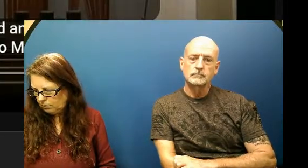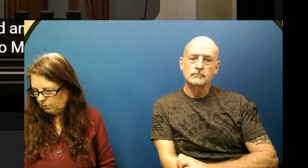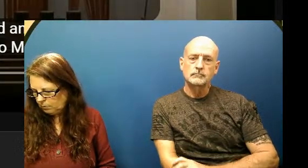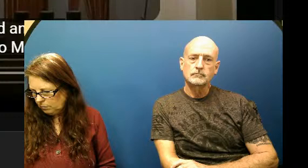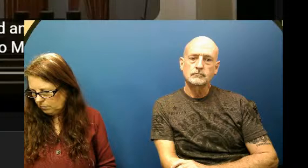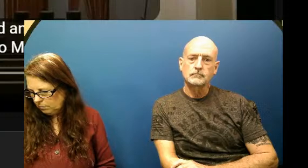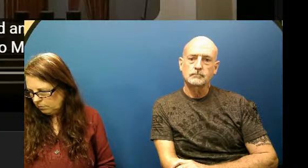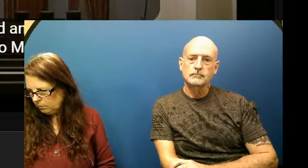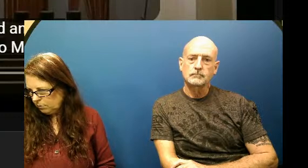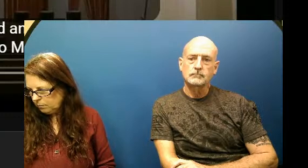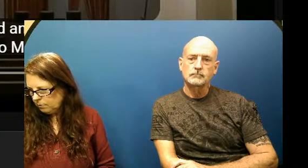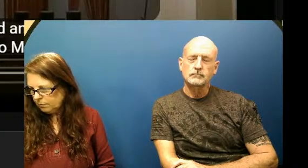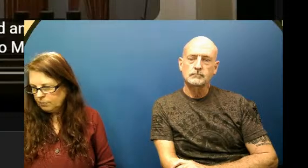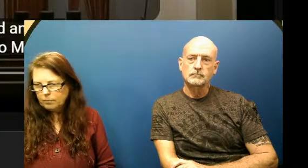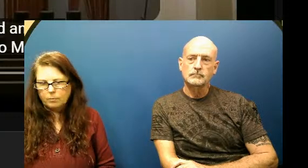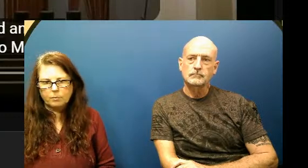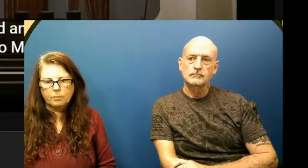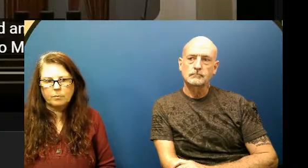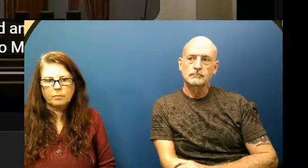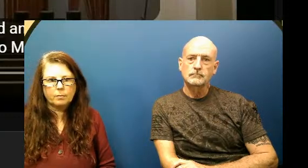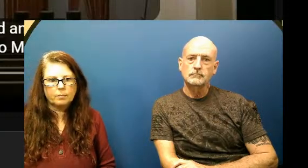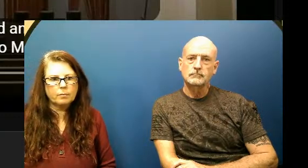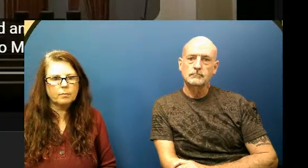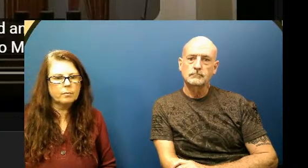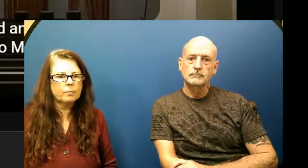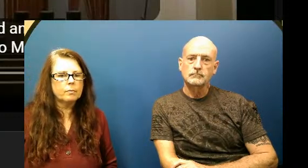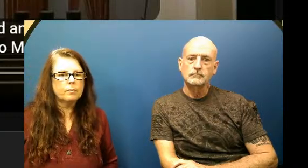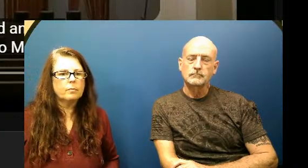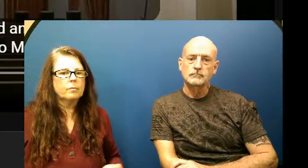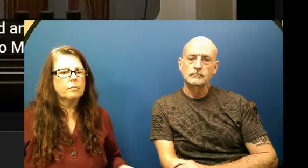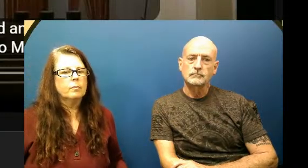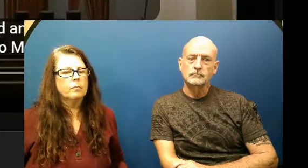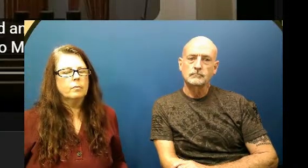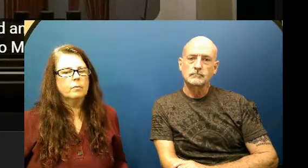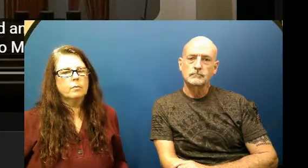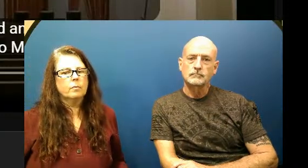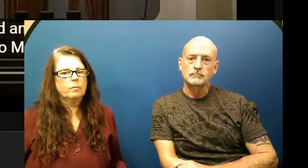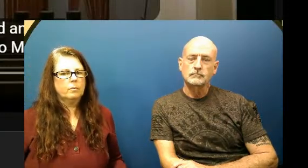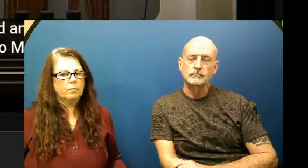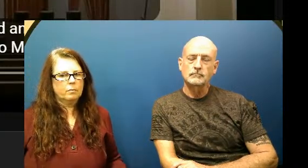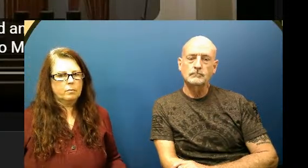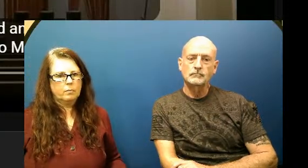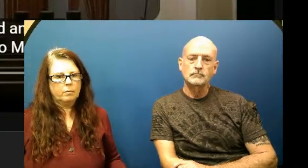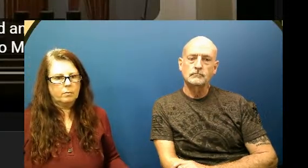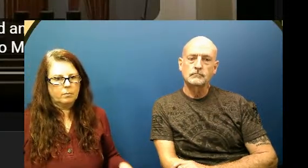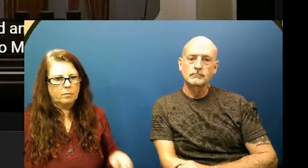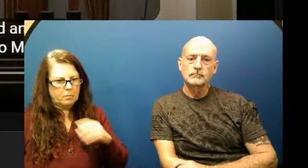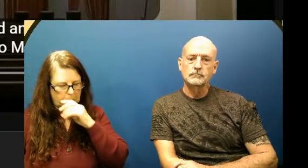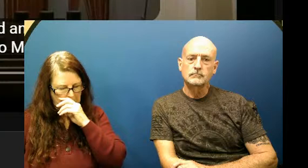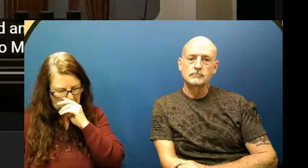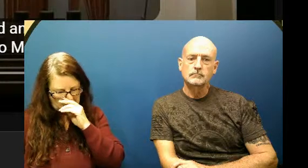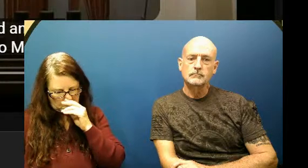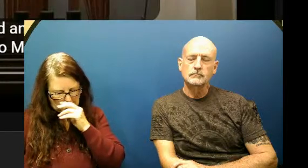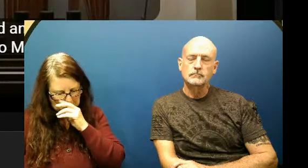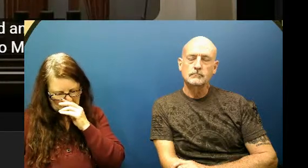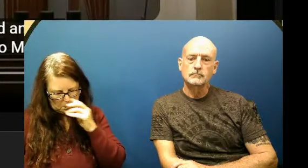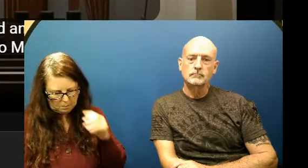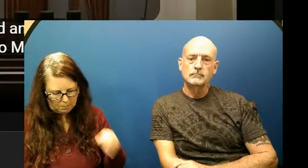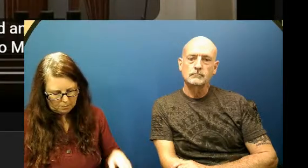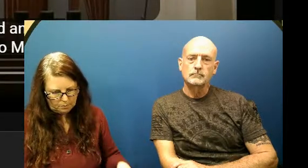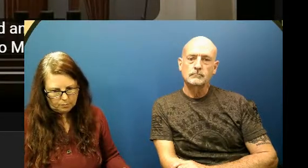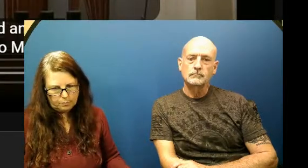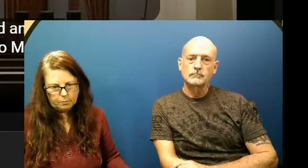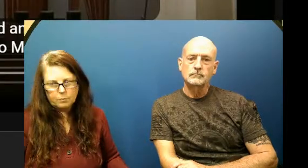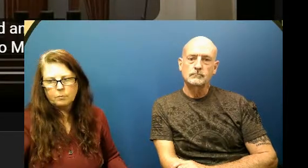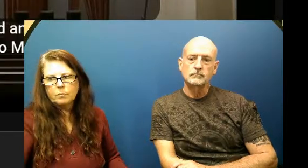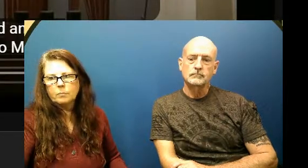interest in the manipulation of content. I think that is in the teeth of the First Amendment. And if you look at the government's brief and